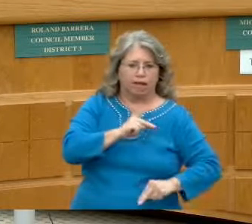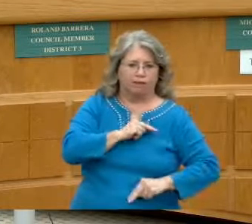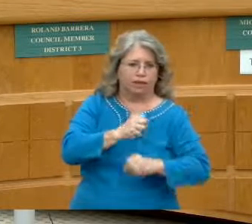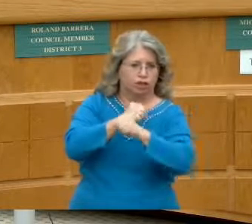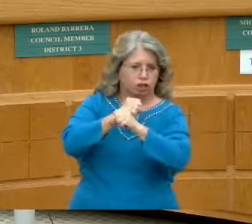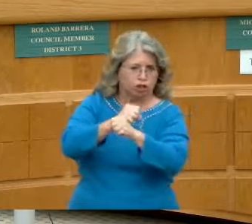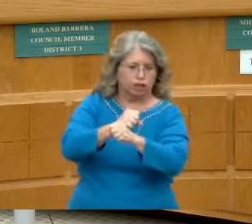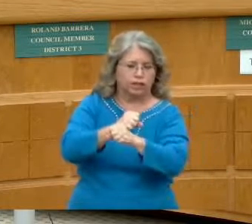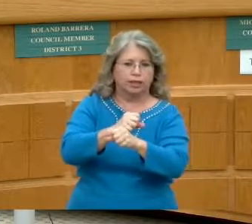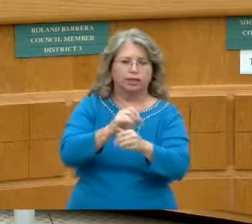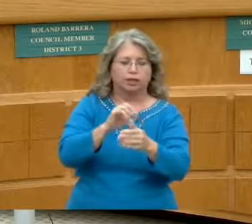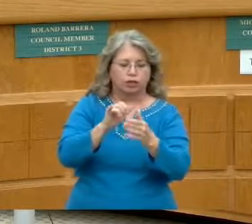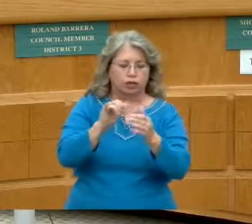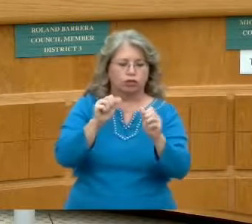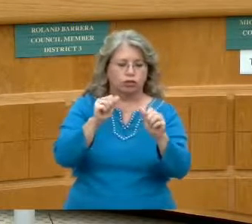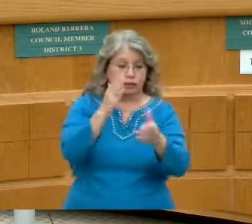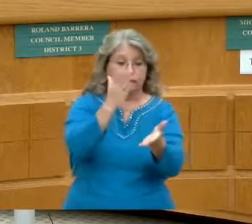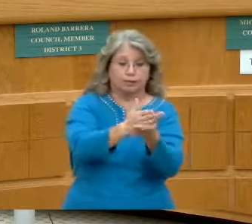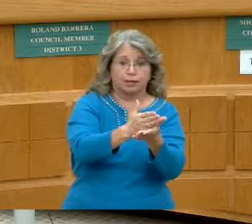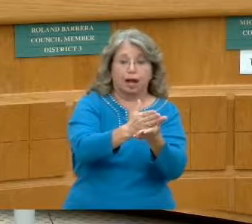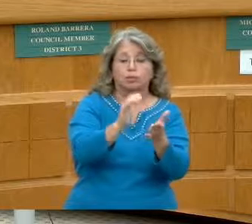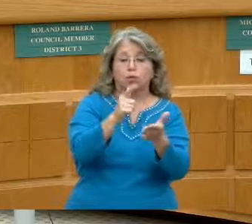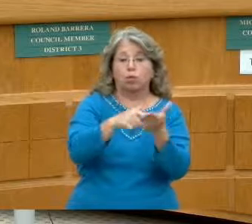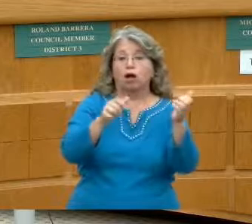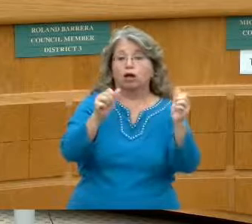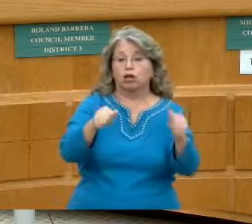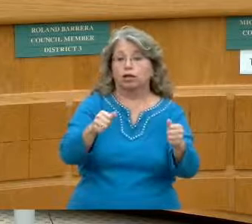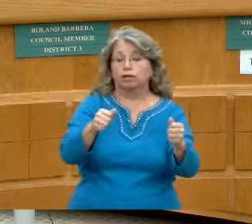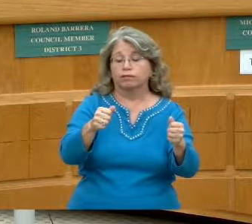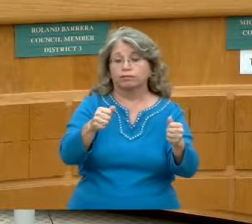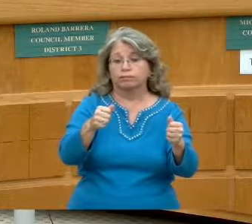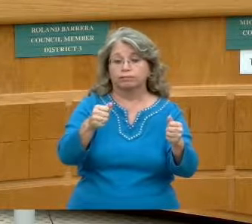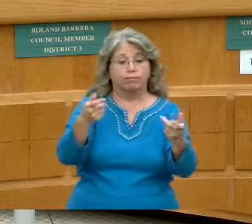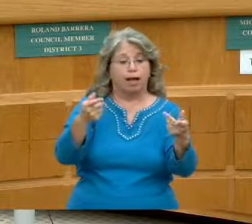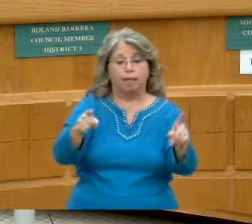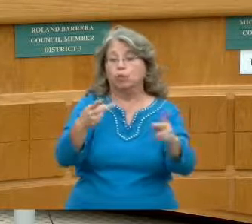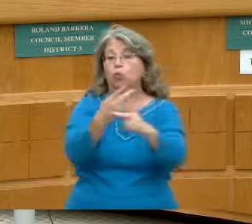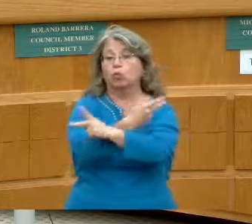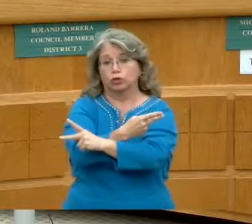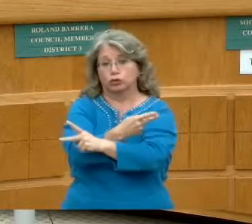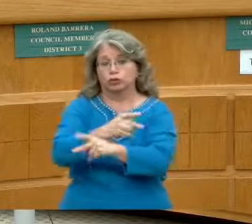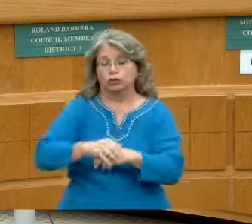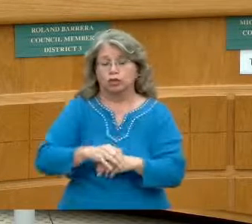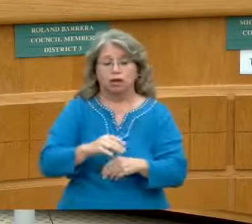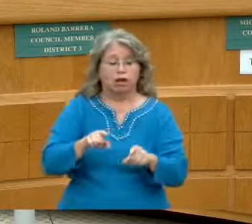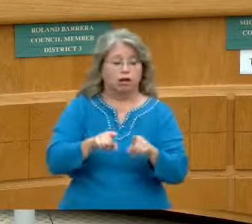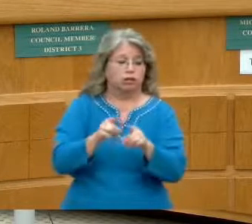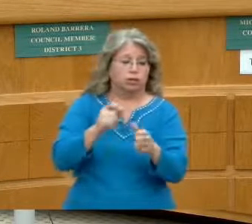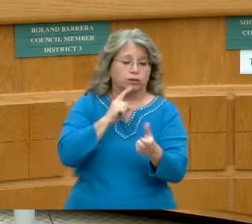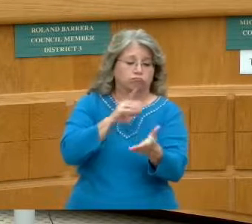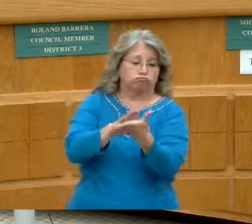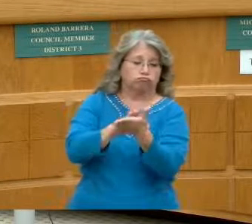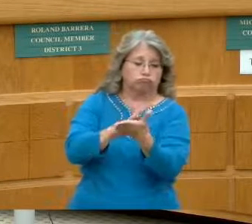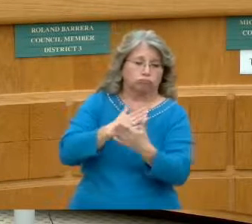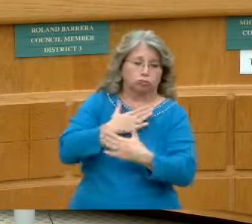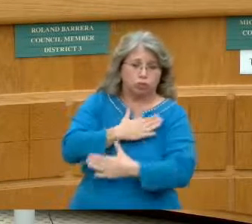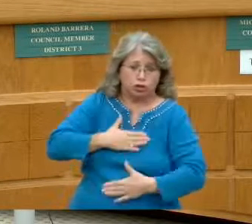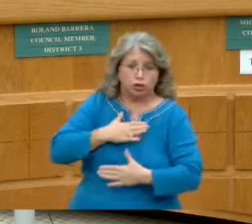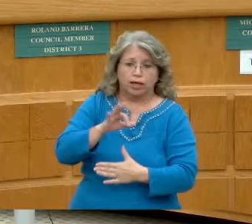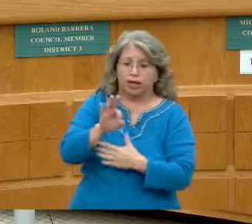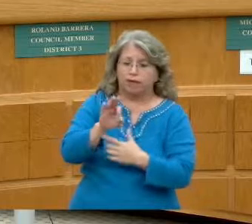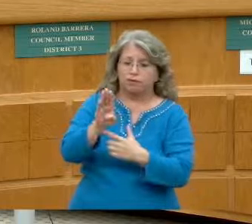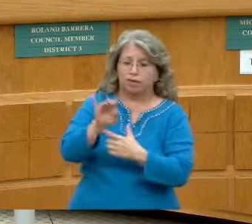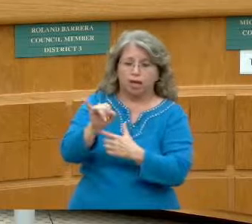deadly attack. I would also like to extend my appreciation for the FBI agents and all these